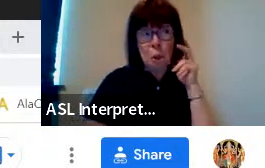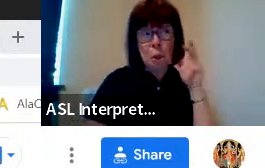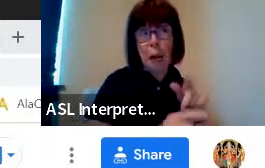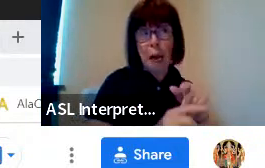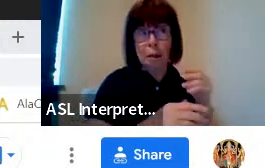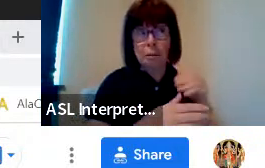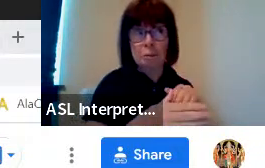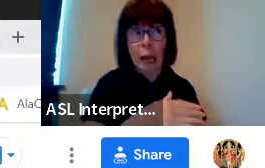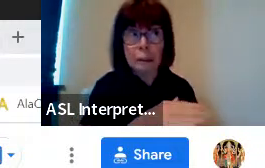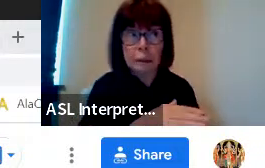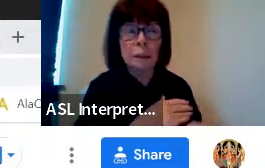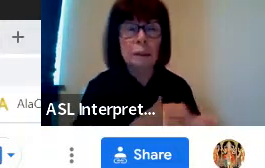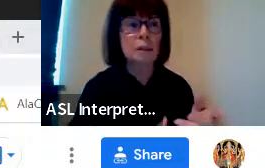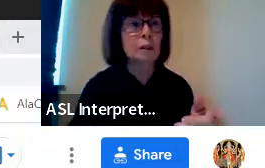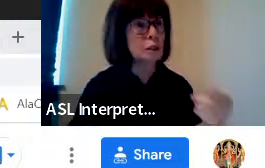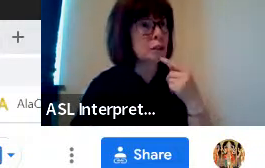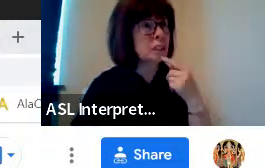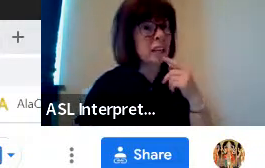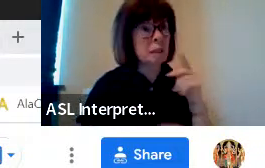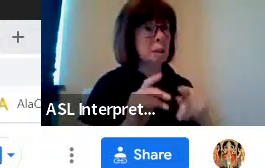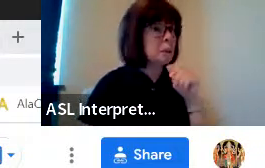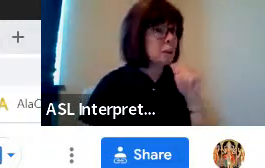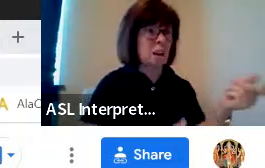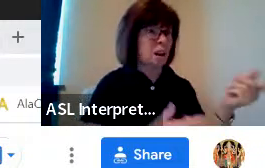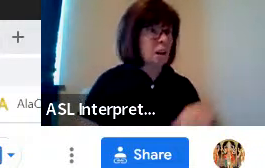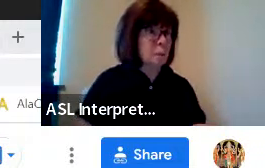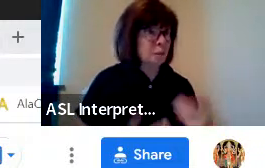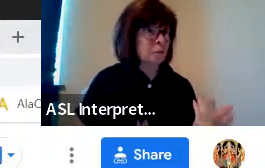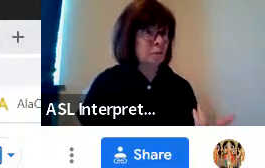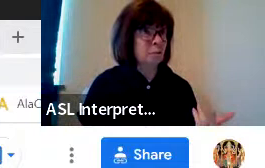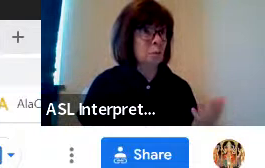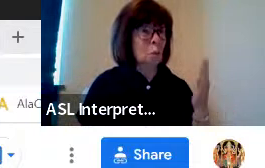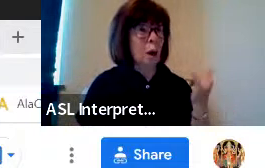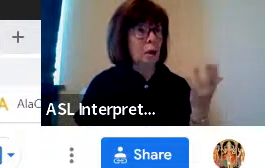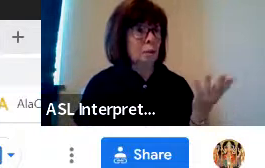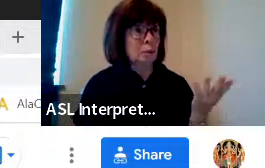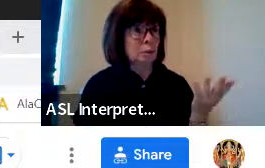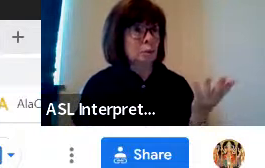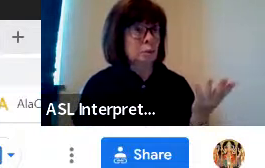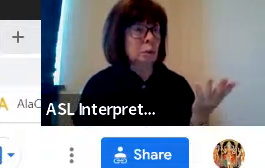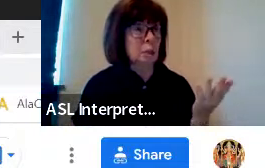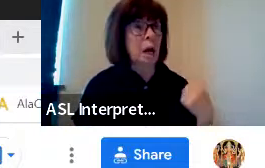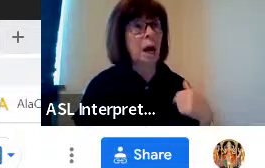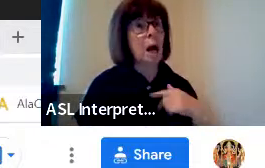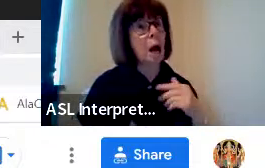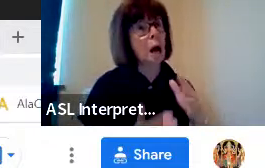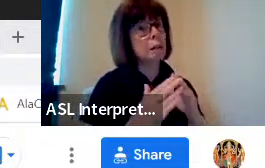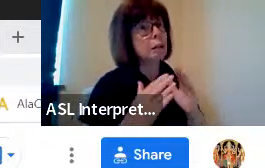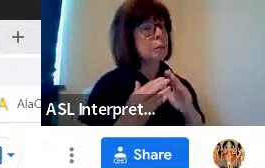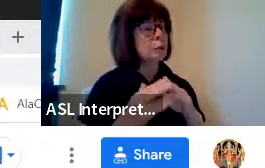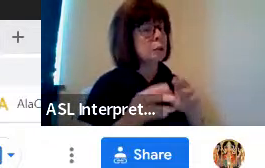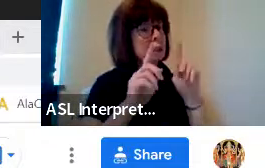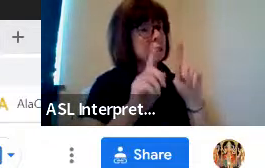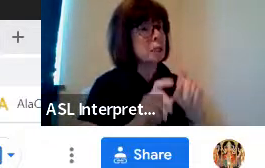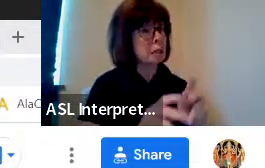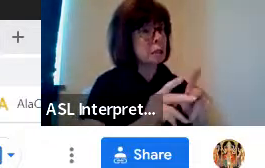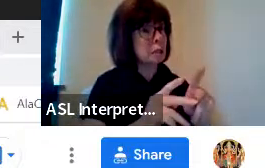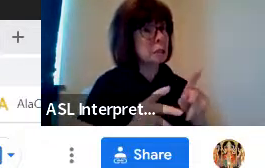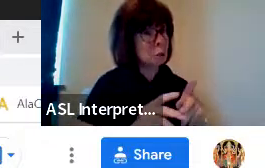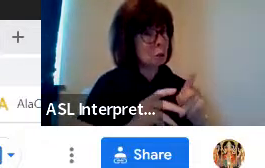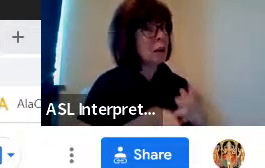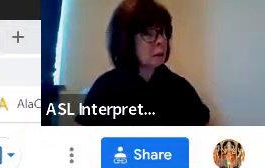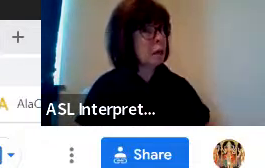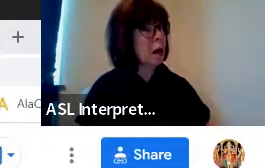that basically people are not coming to get tested, for our community testing sites, we have had pretty high testing